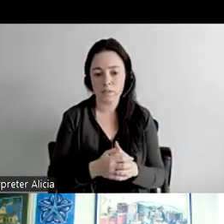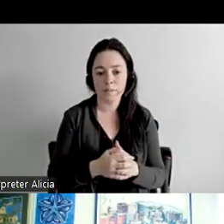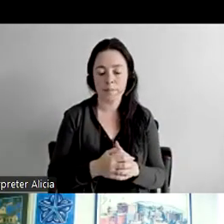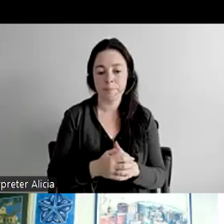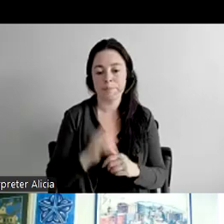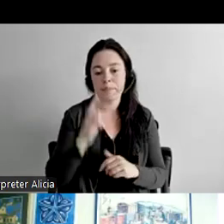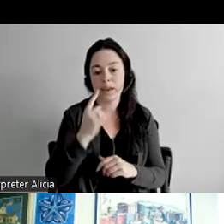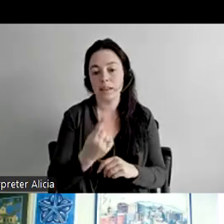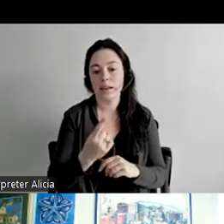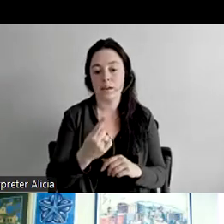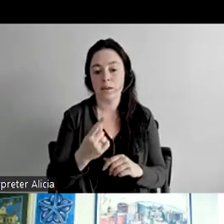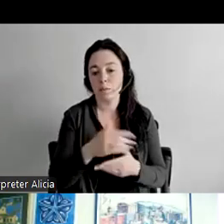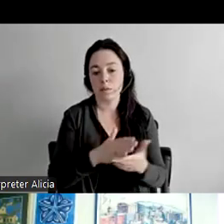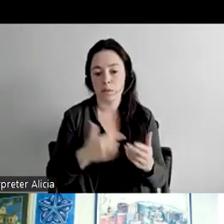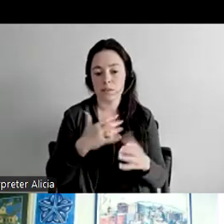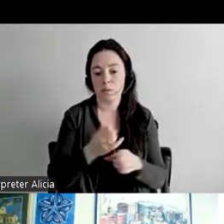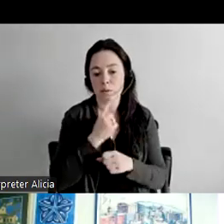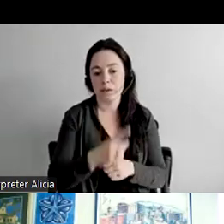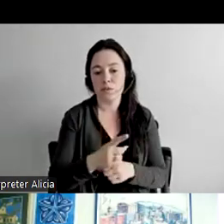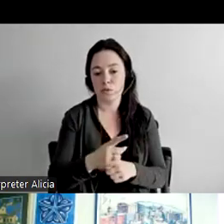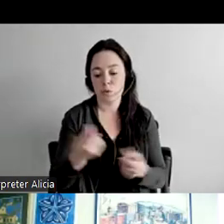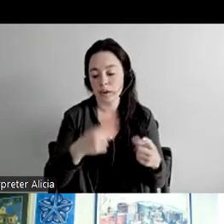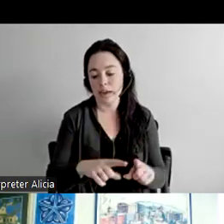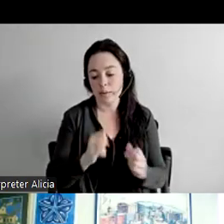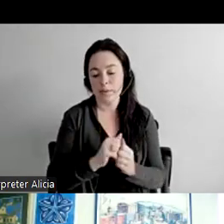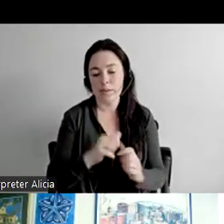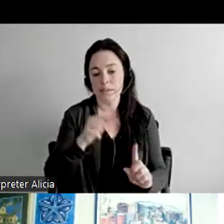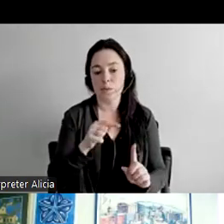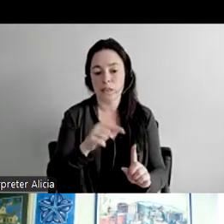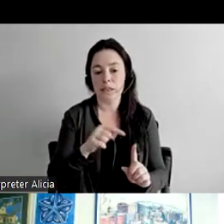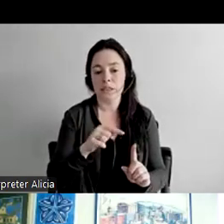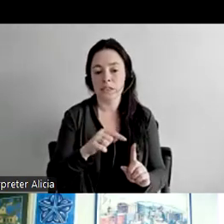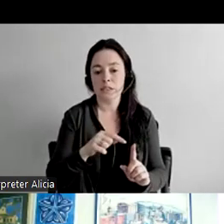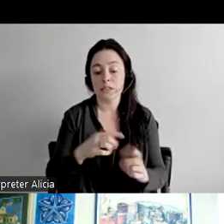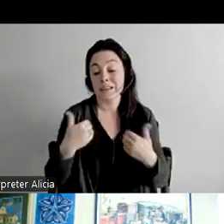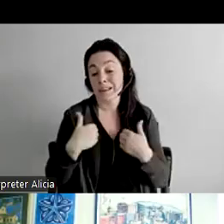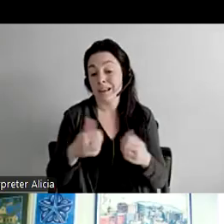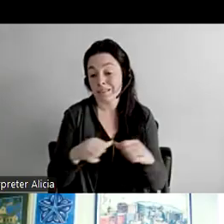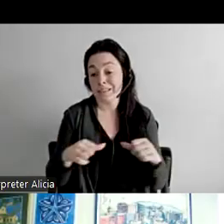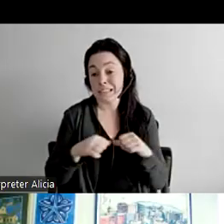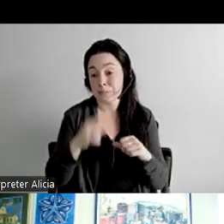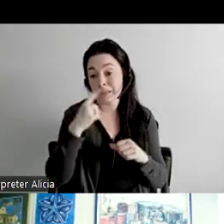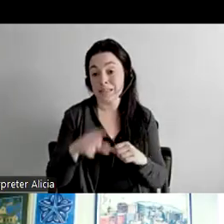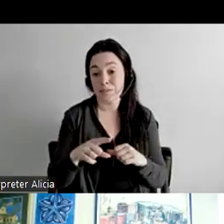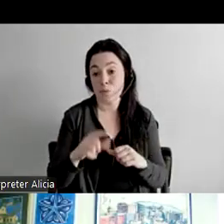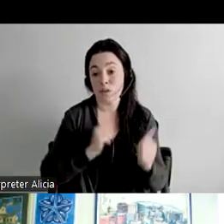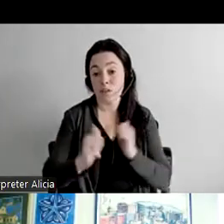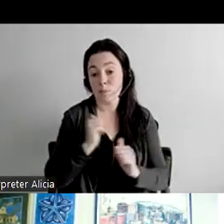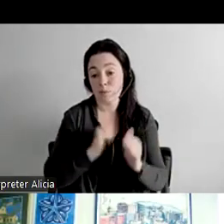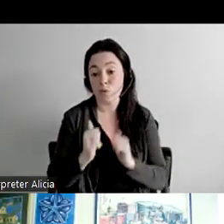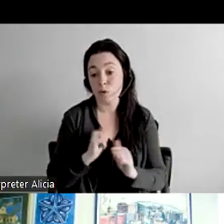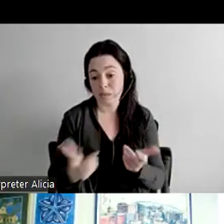I think one of the pieces I want to make sure happens with that is having space for